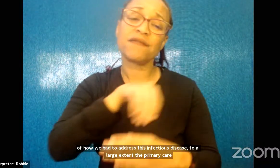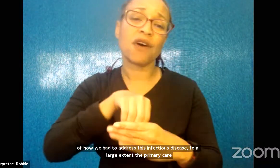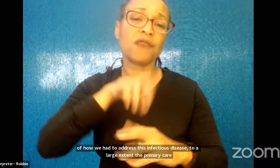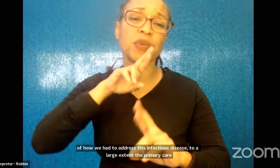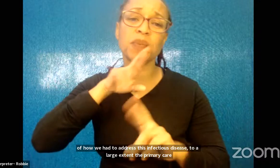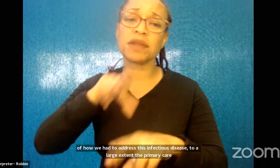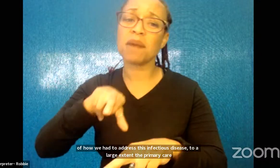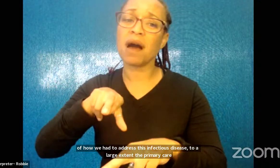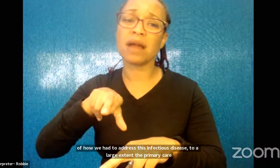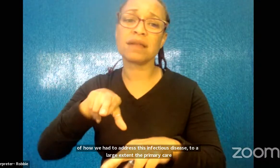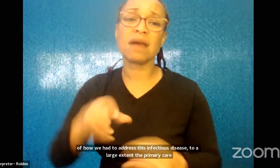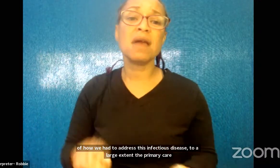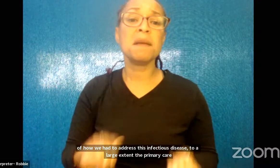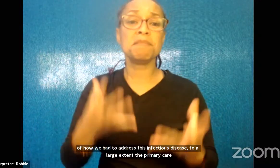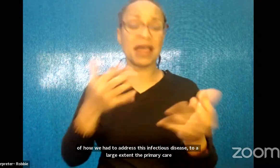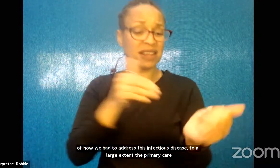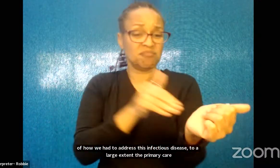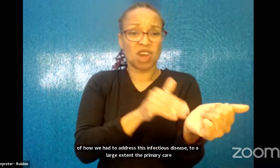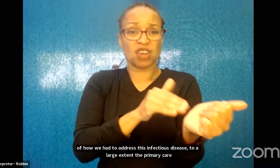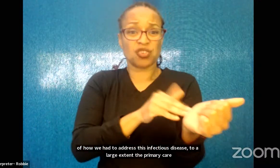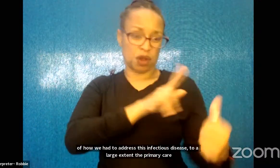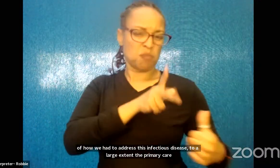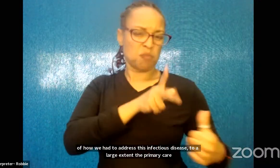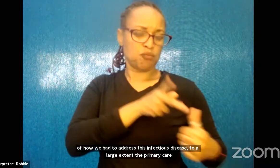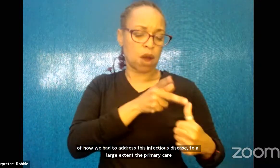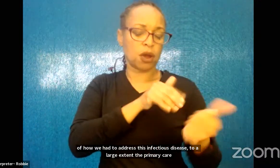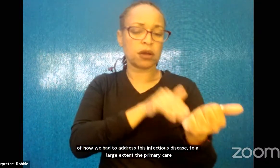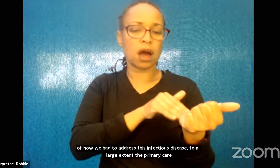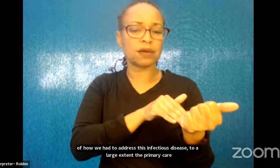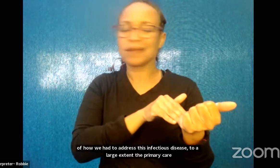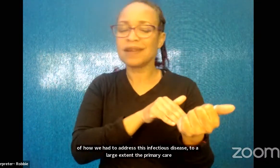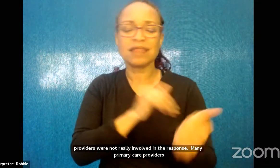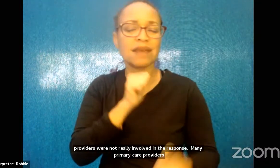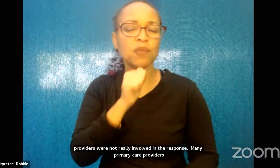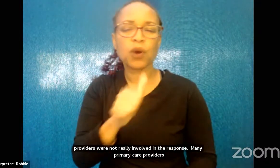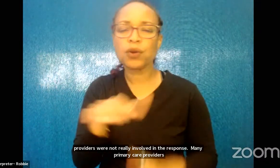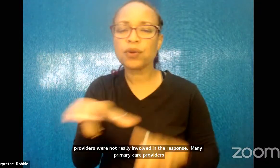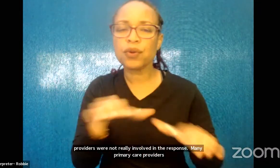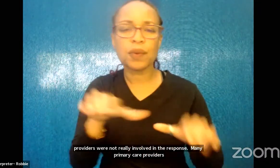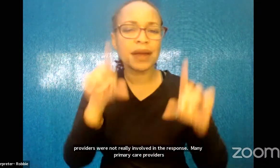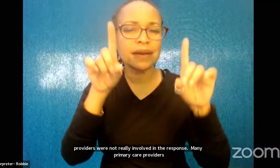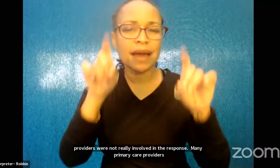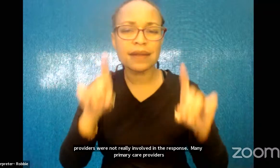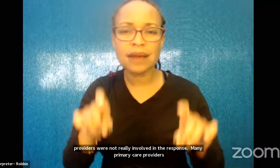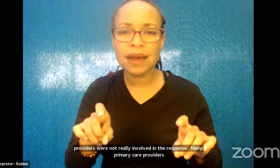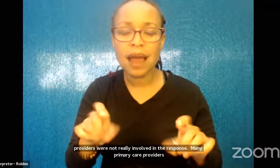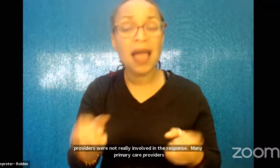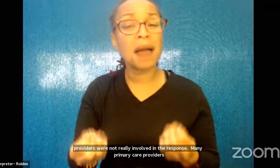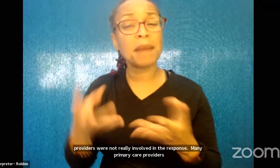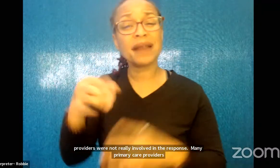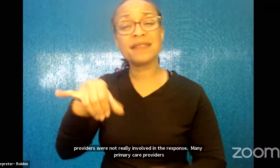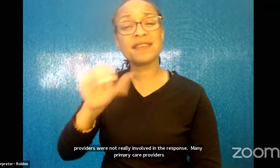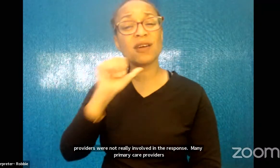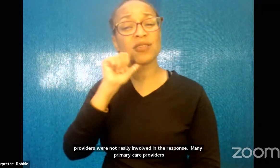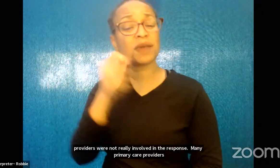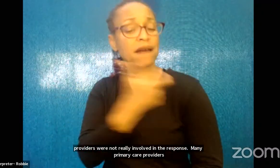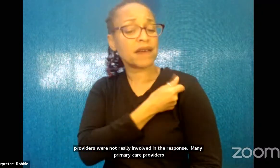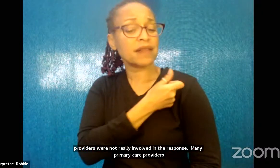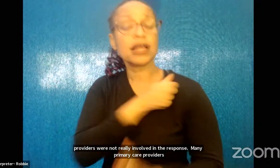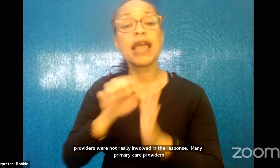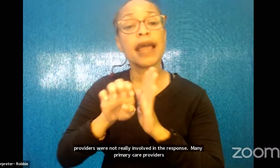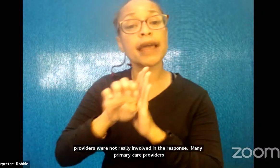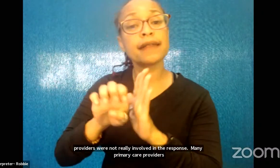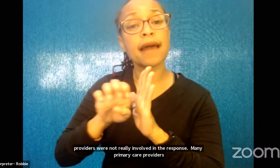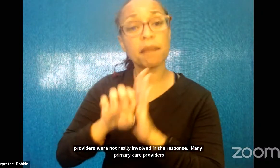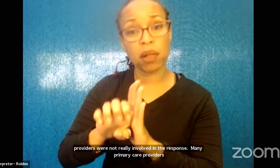Many primary care providers weren't really doing testing, and many still don't have vaccinations, for example.